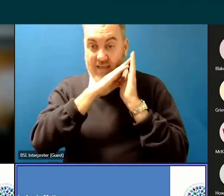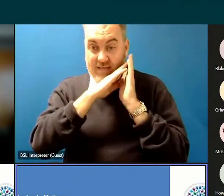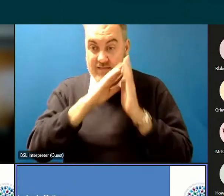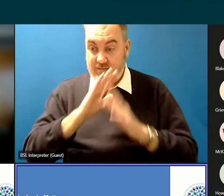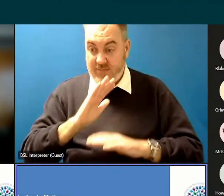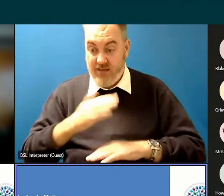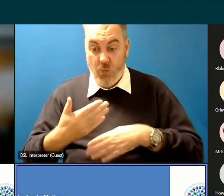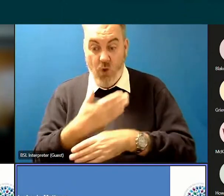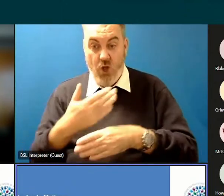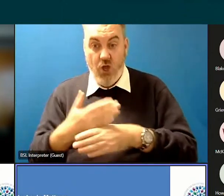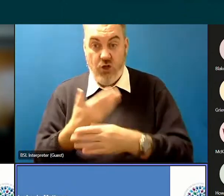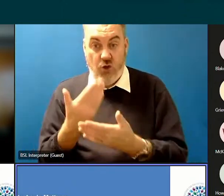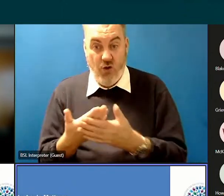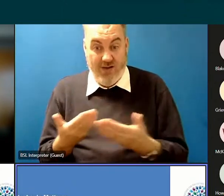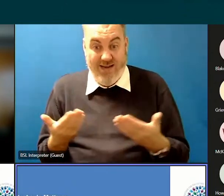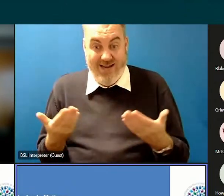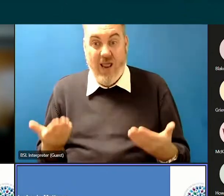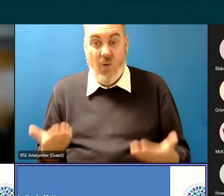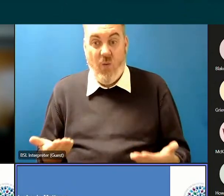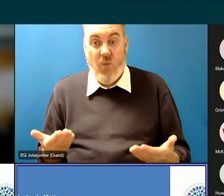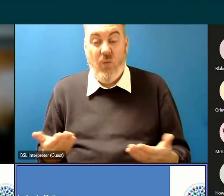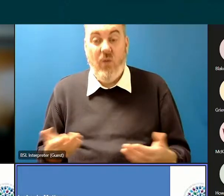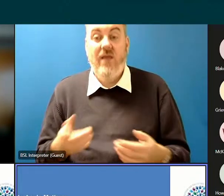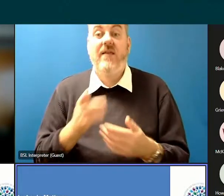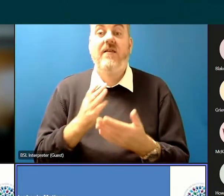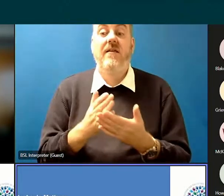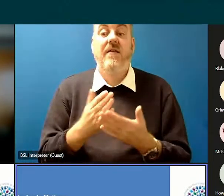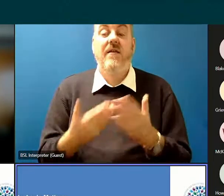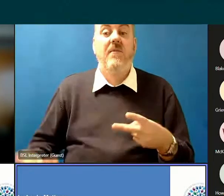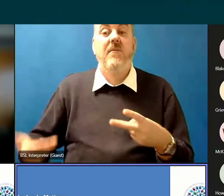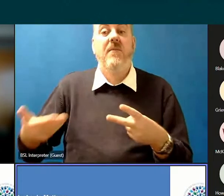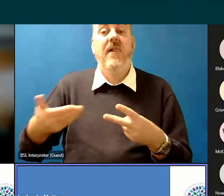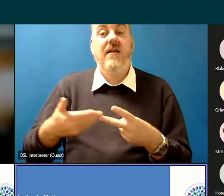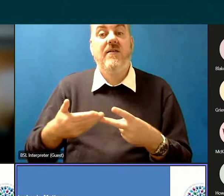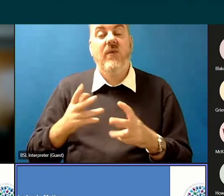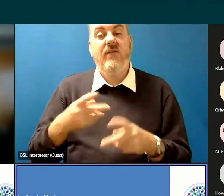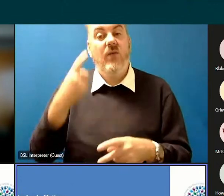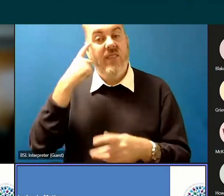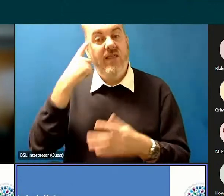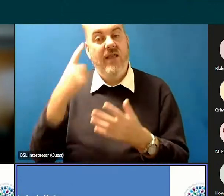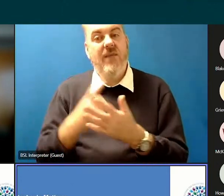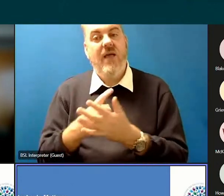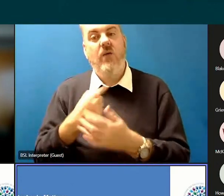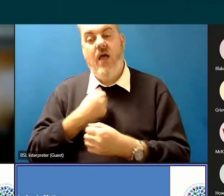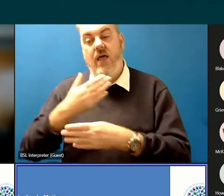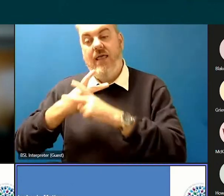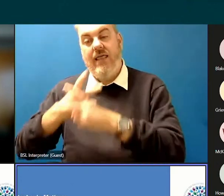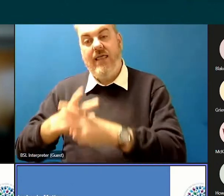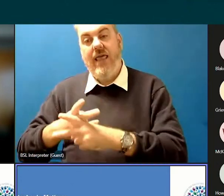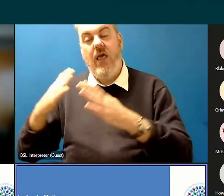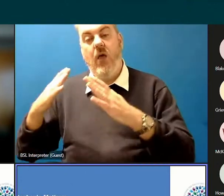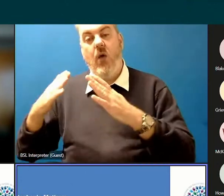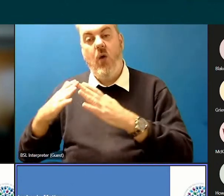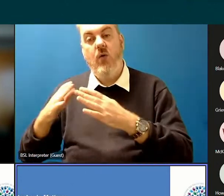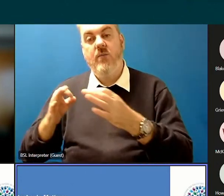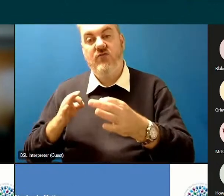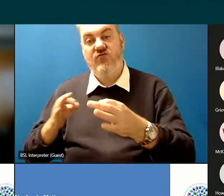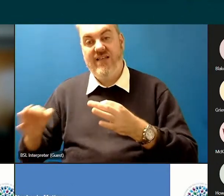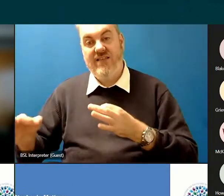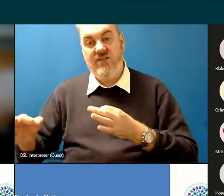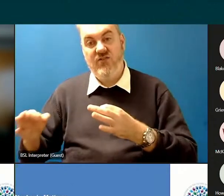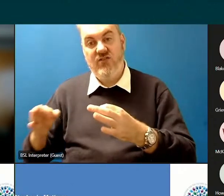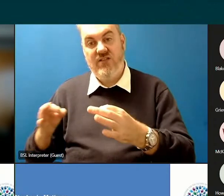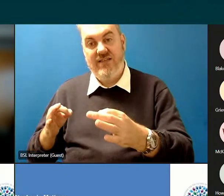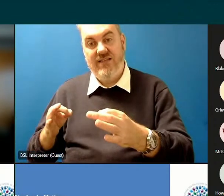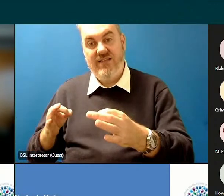we speak. As well as that, we also need to look at our care home strategy, because we all know that we, in